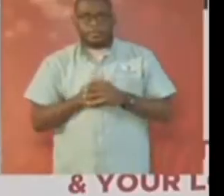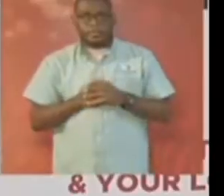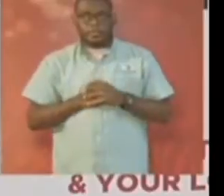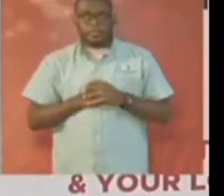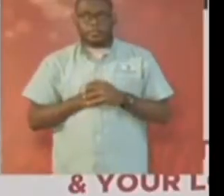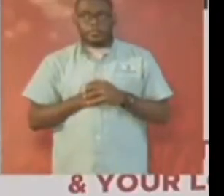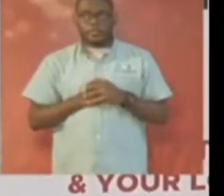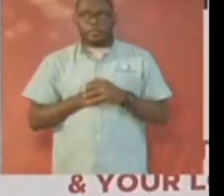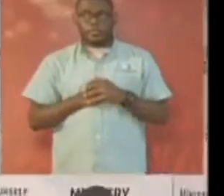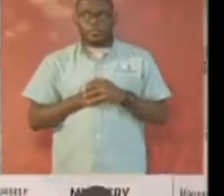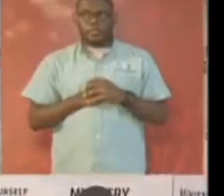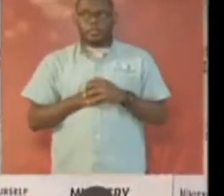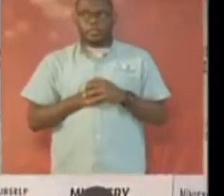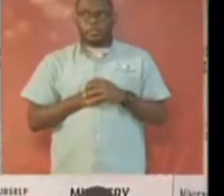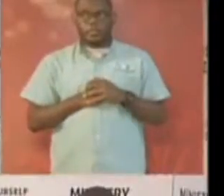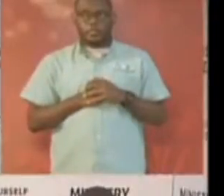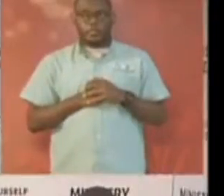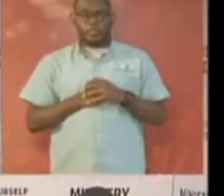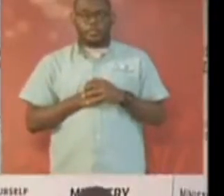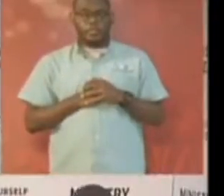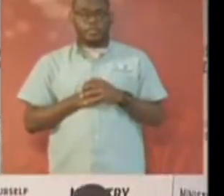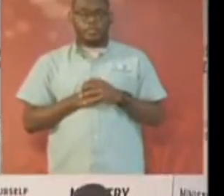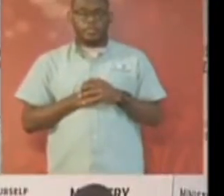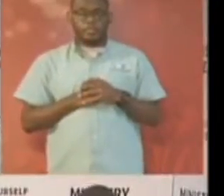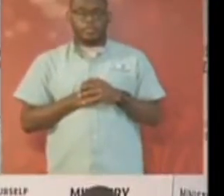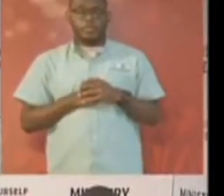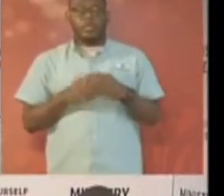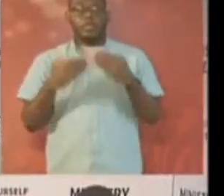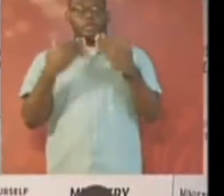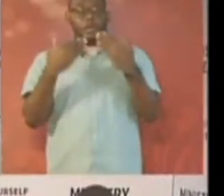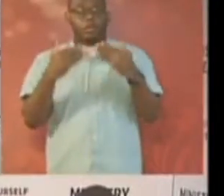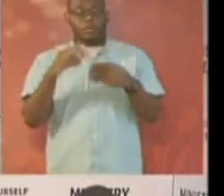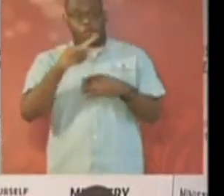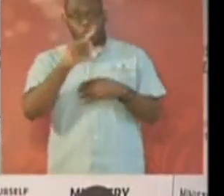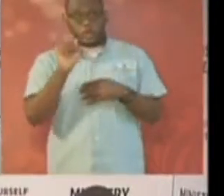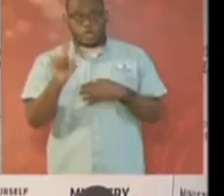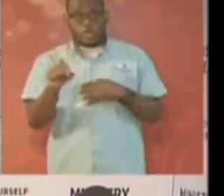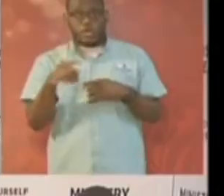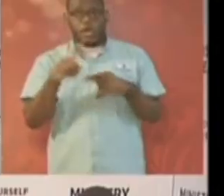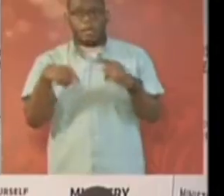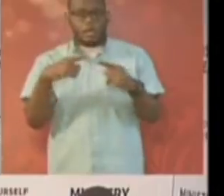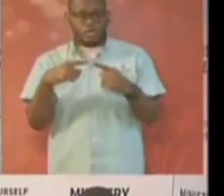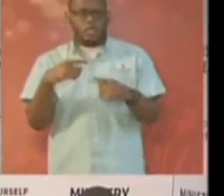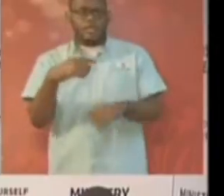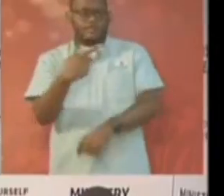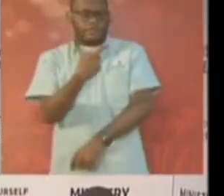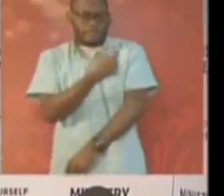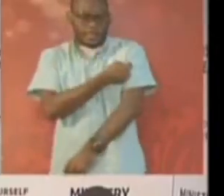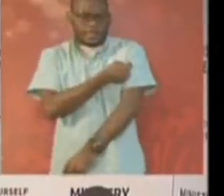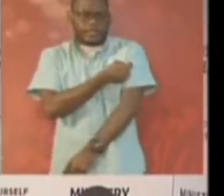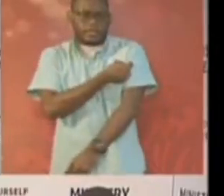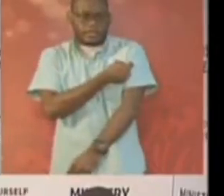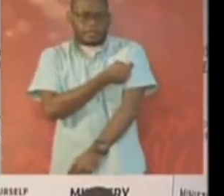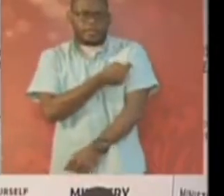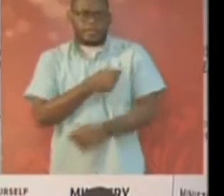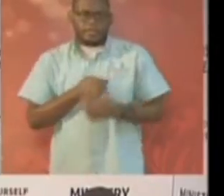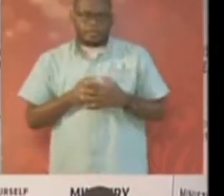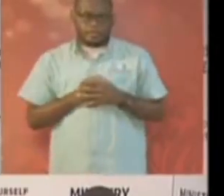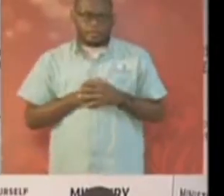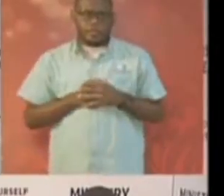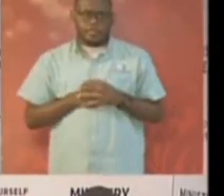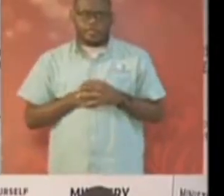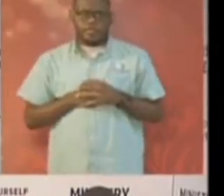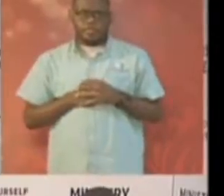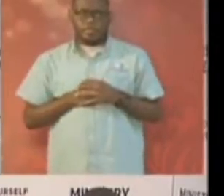you. Okay, thank you for your question on the vaccines. Now, very well noted, in all